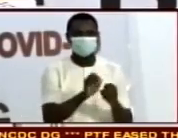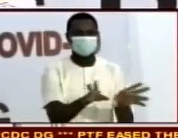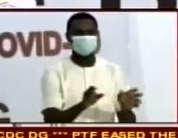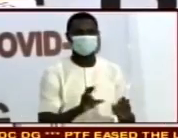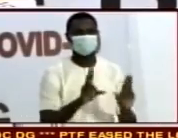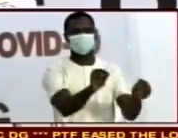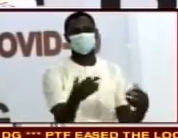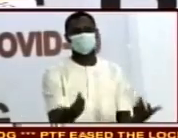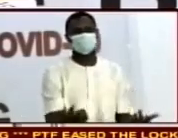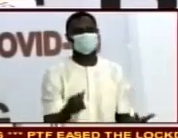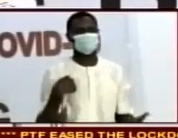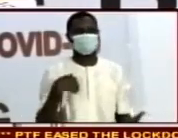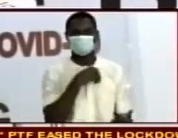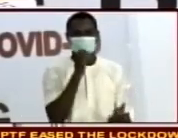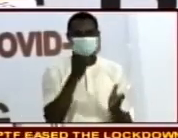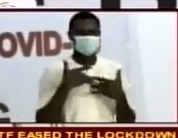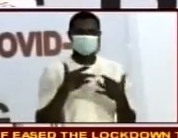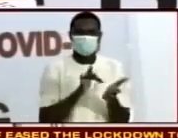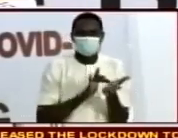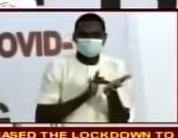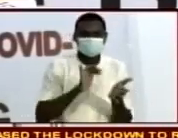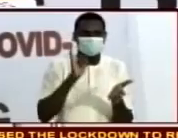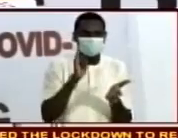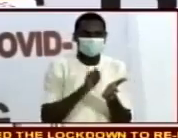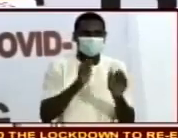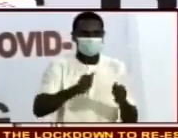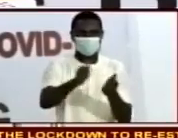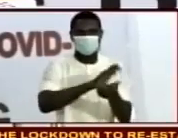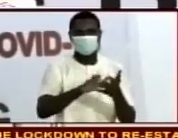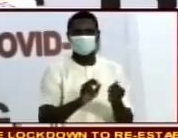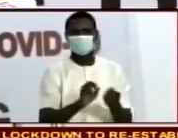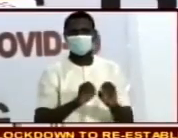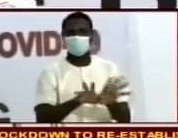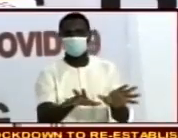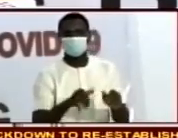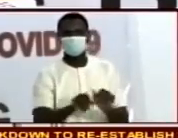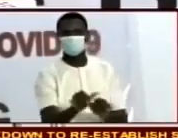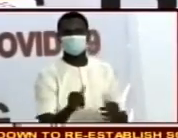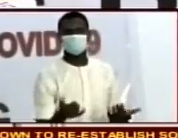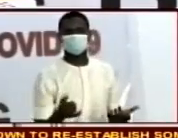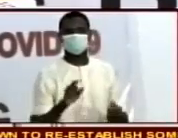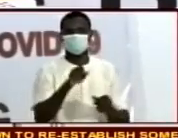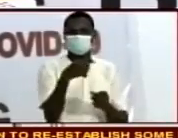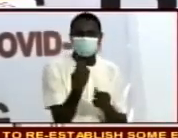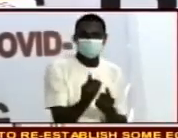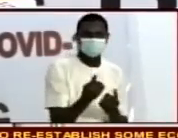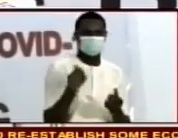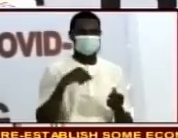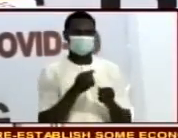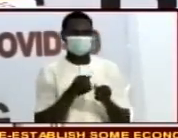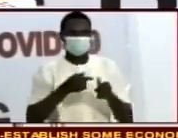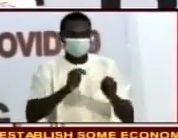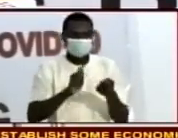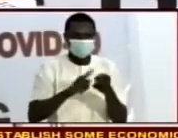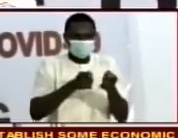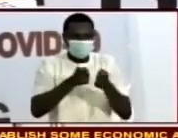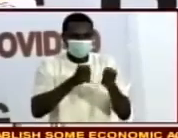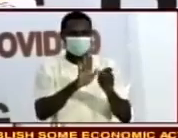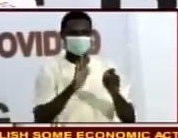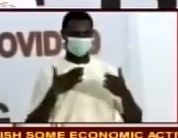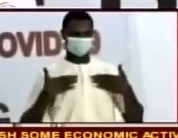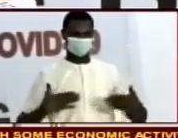the virus yet. Only your antibodies that you build in your system will now destroy the virus if you're able